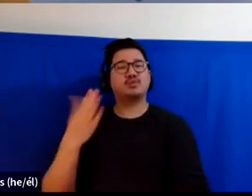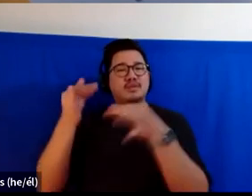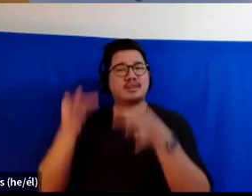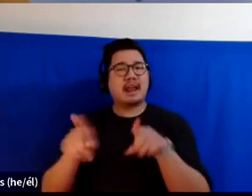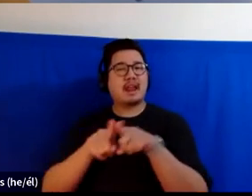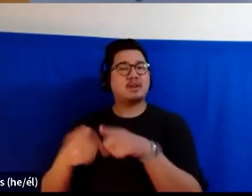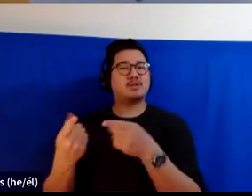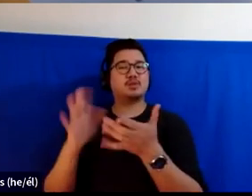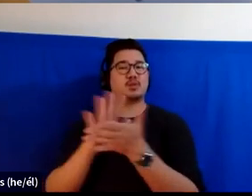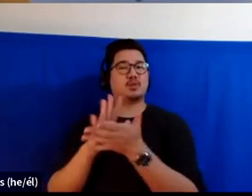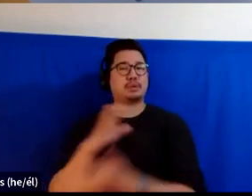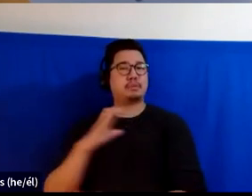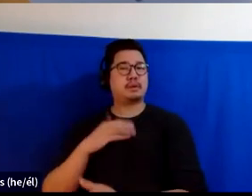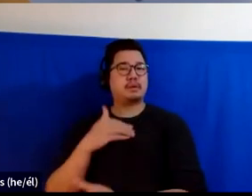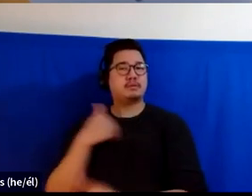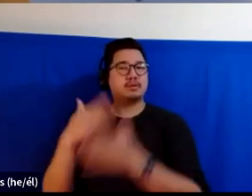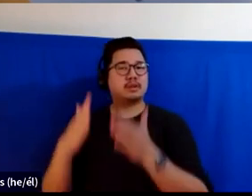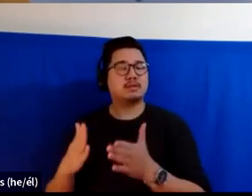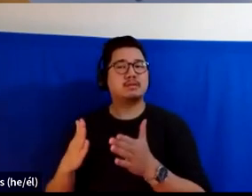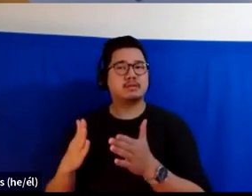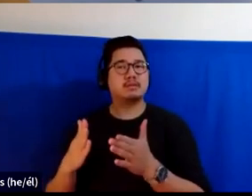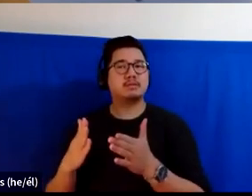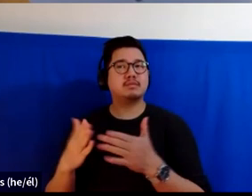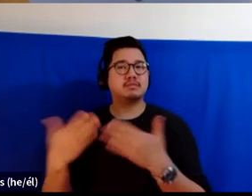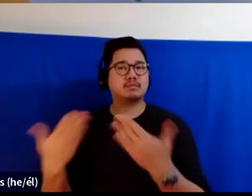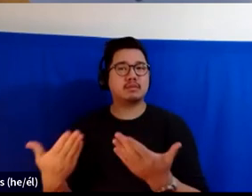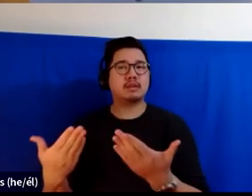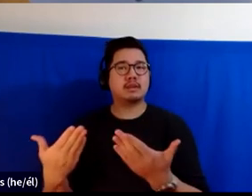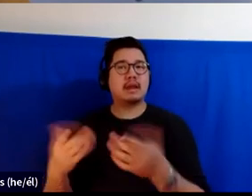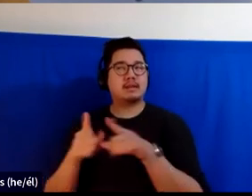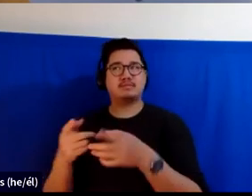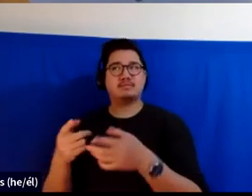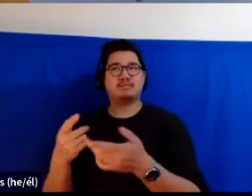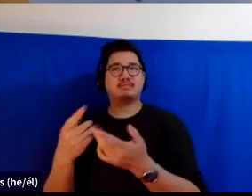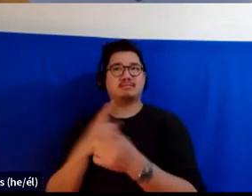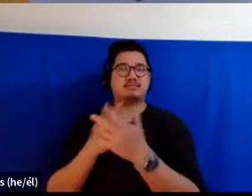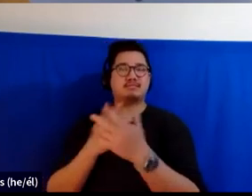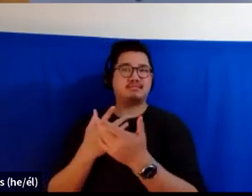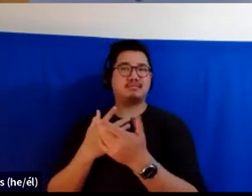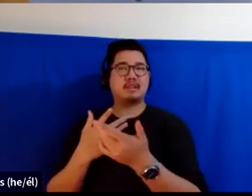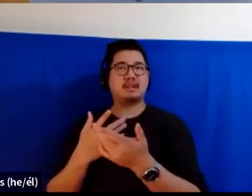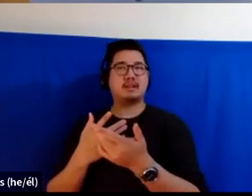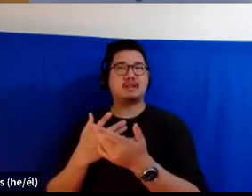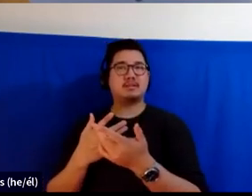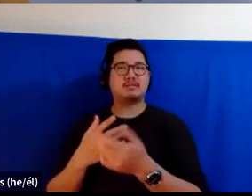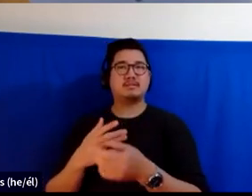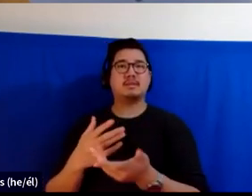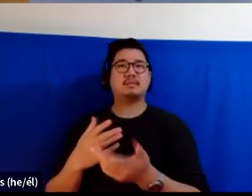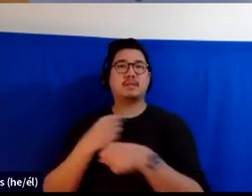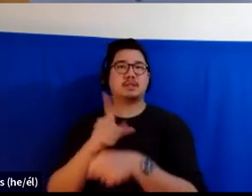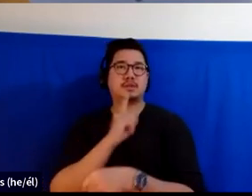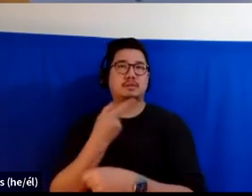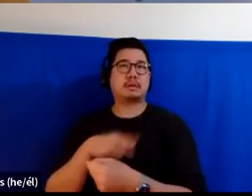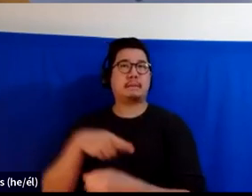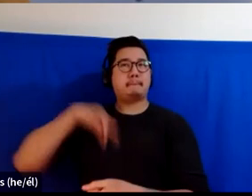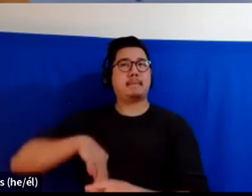members to enjoy the fight with us parents so this decision tips in our favor it's not that